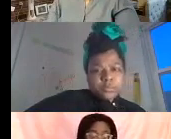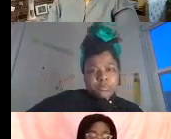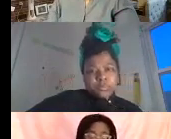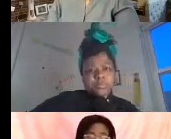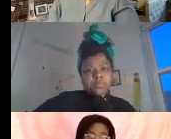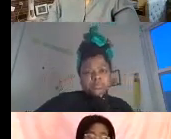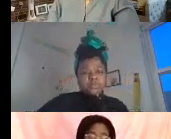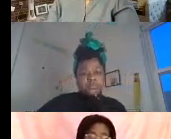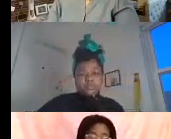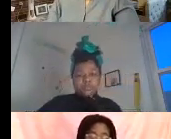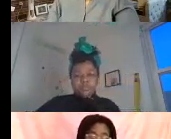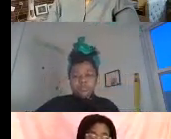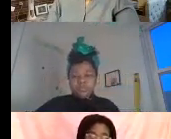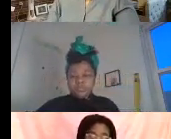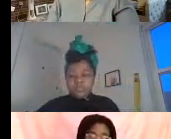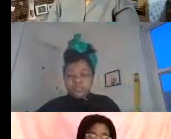And then